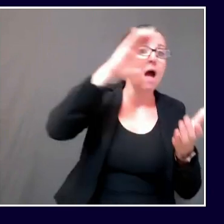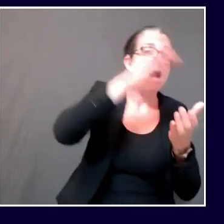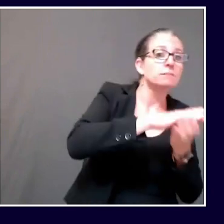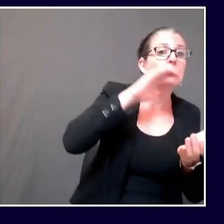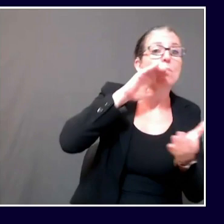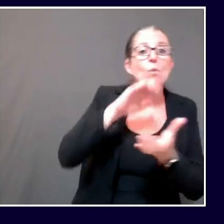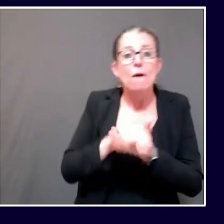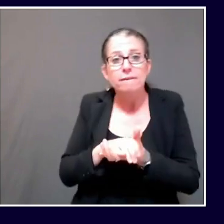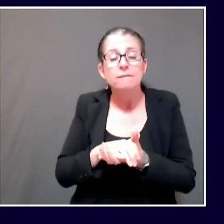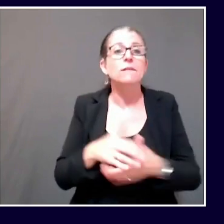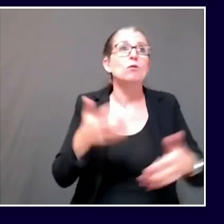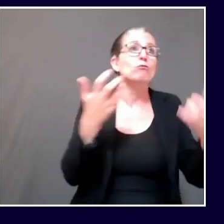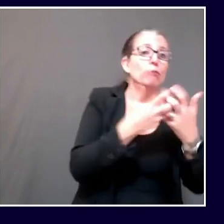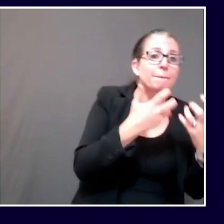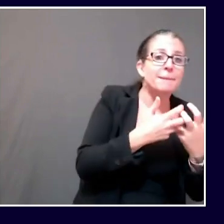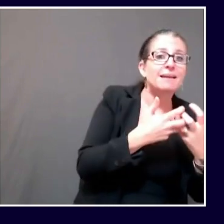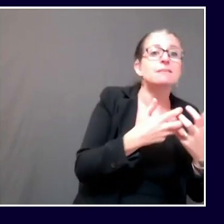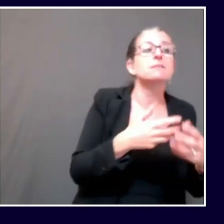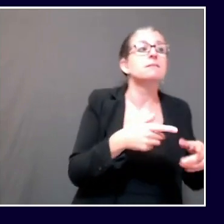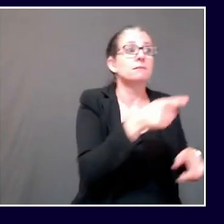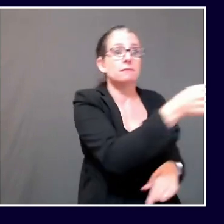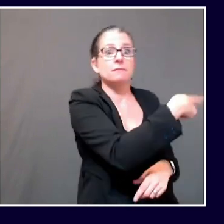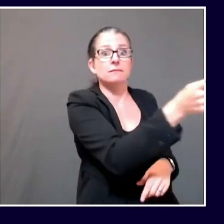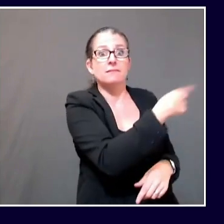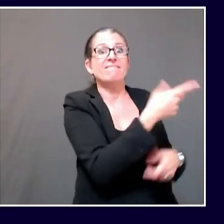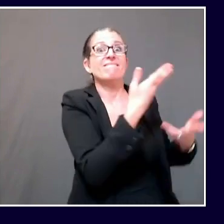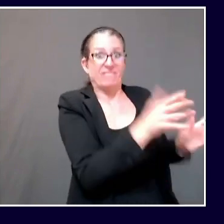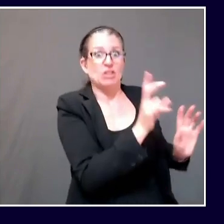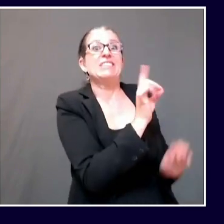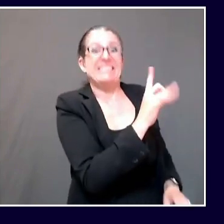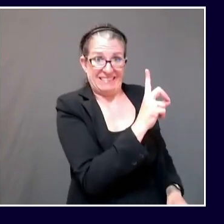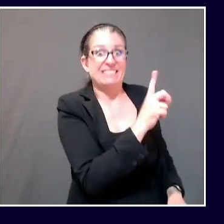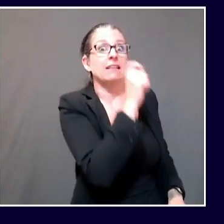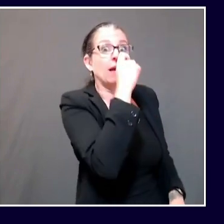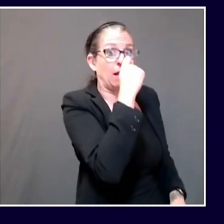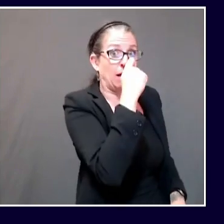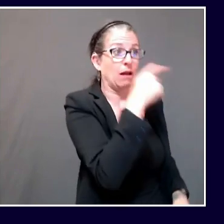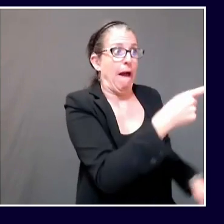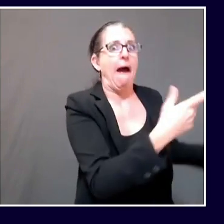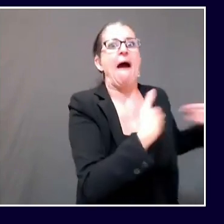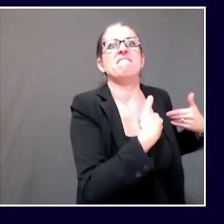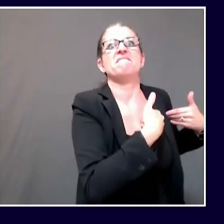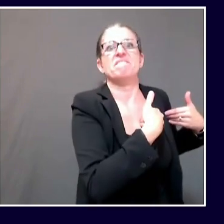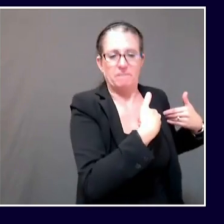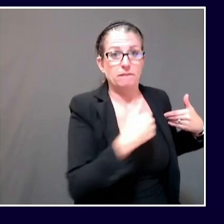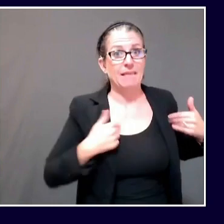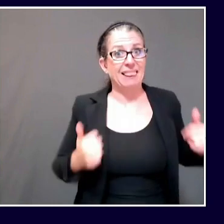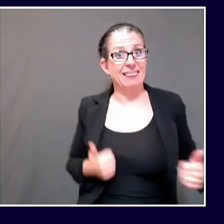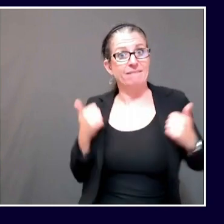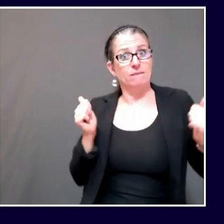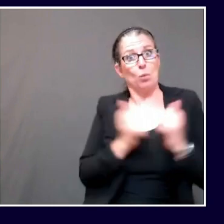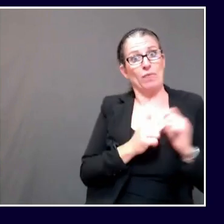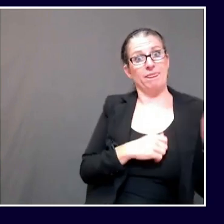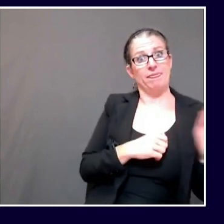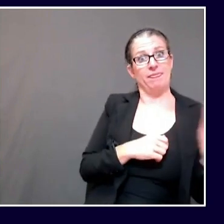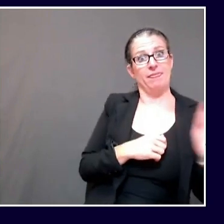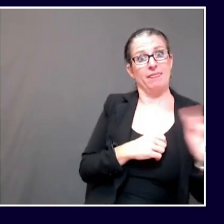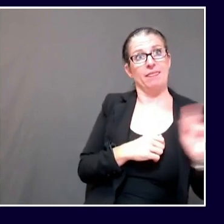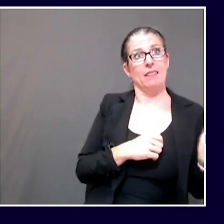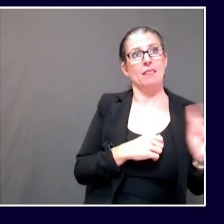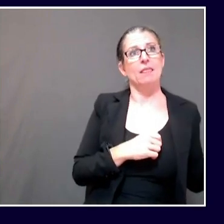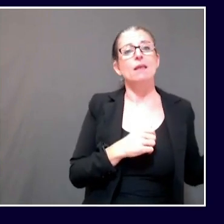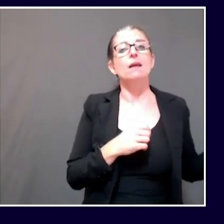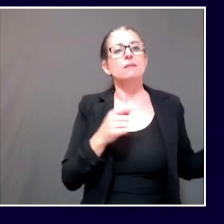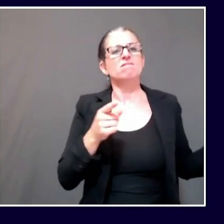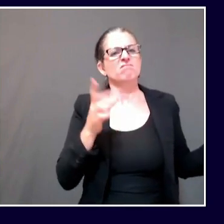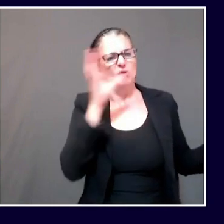exposed. If you don't have any symptoms, what the question here is whether you should get tested. You're a close contact to someone